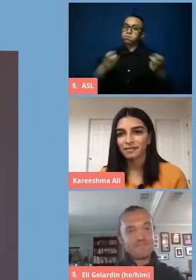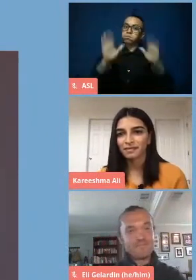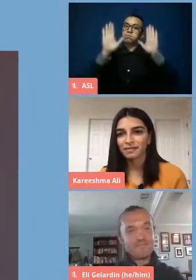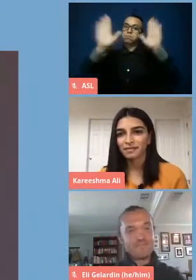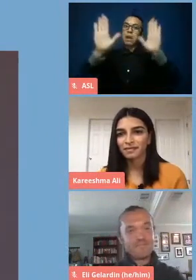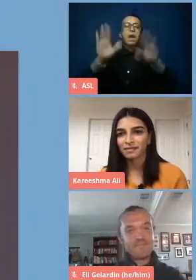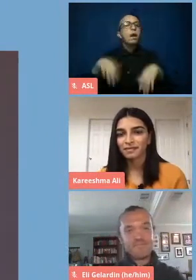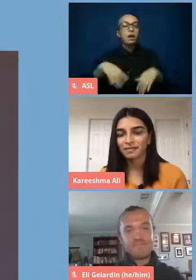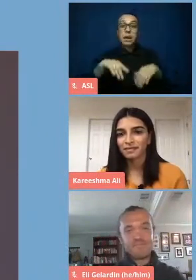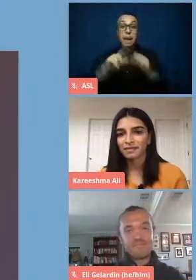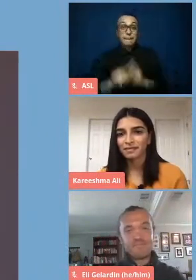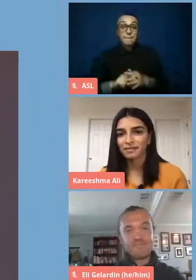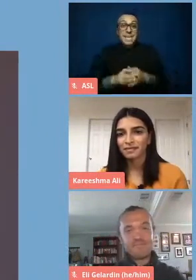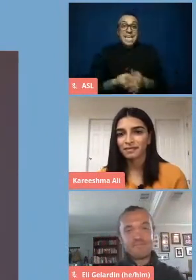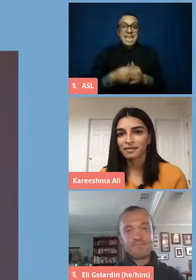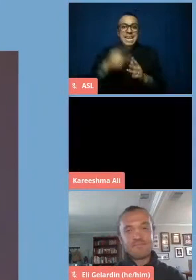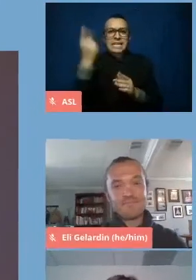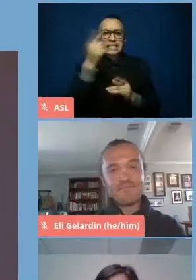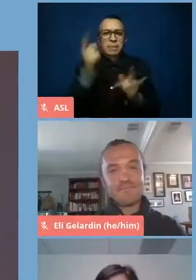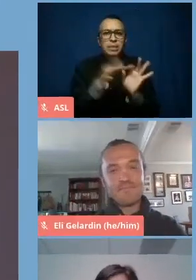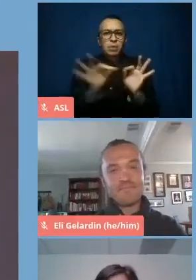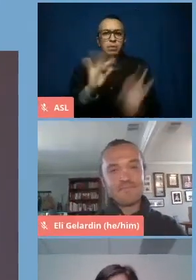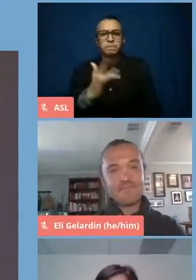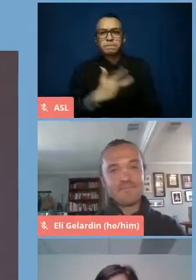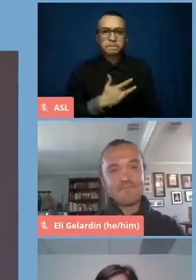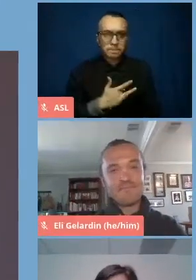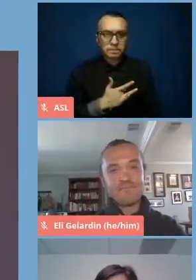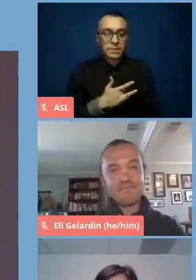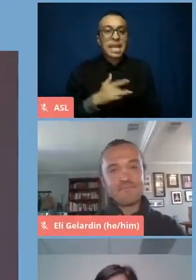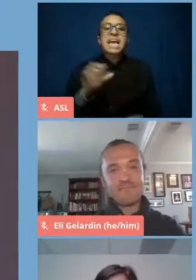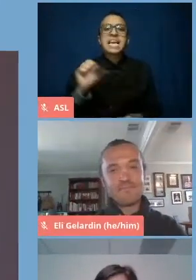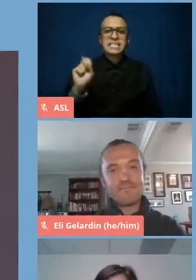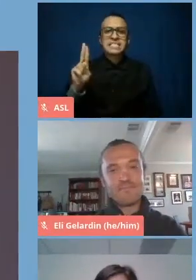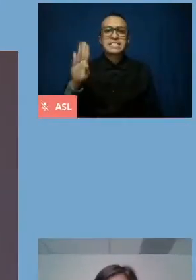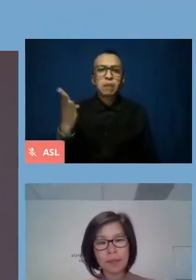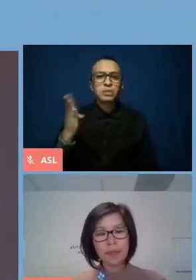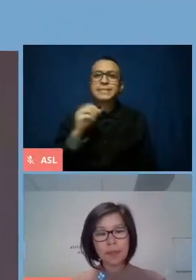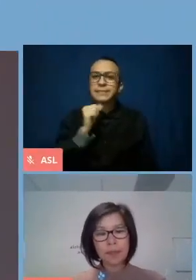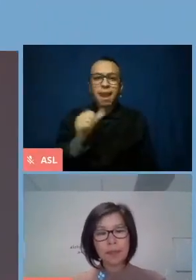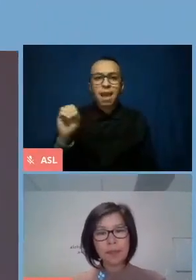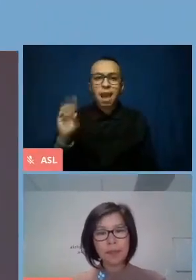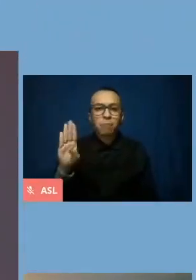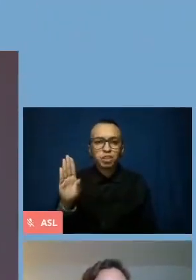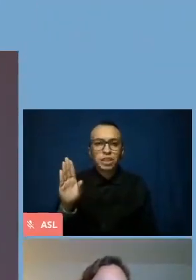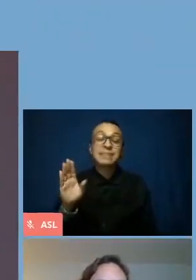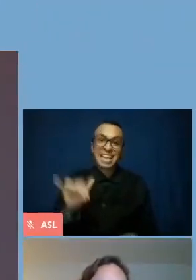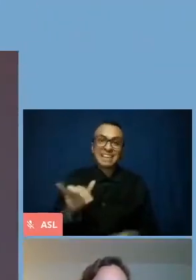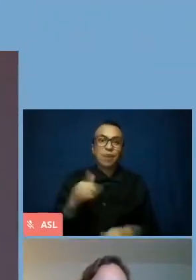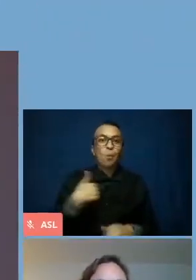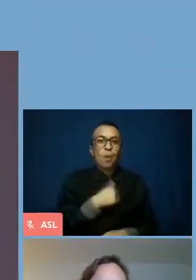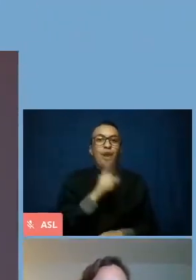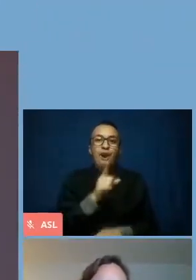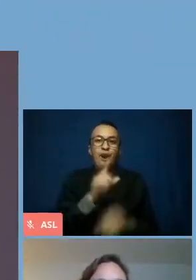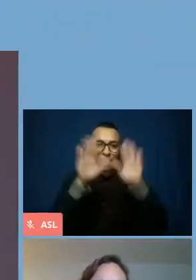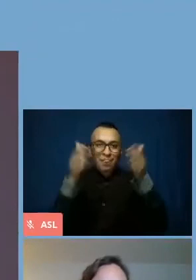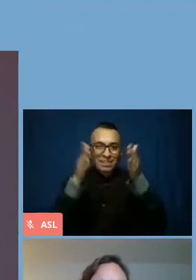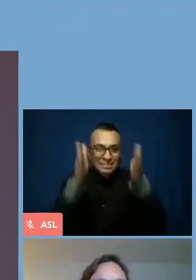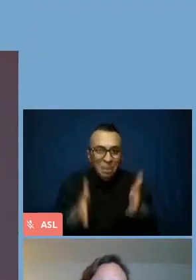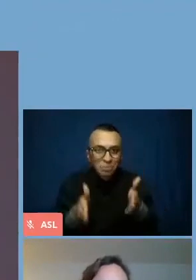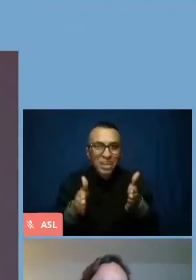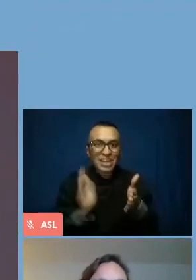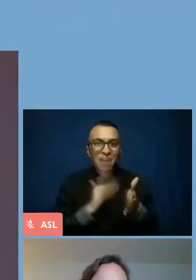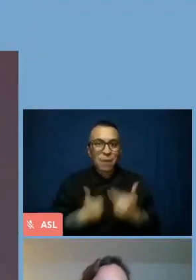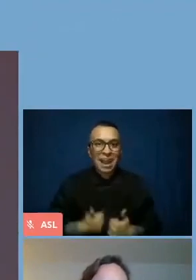about, subject, not object. We are the subjects of all of our lives, and not the objects of it. And we need to